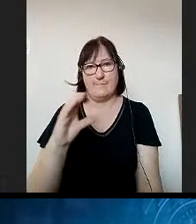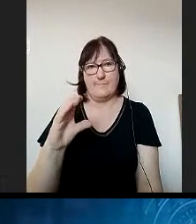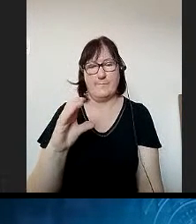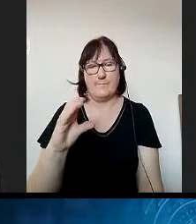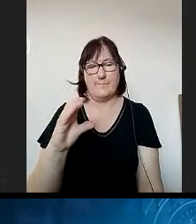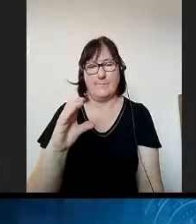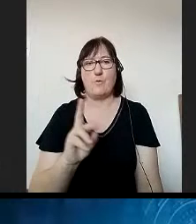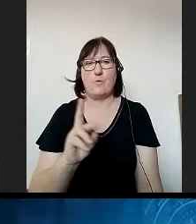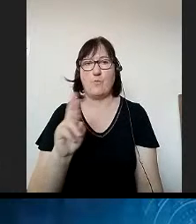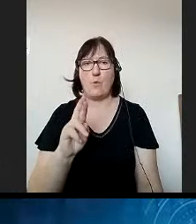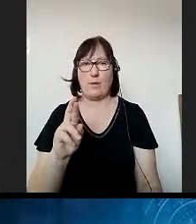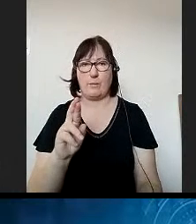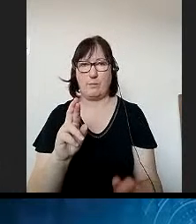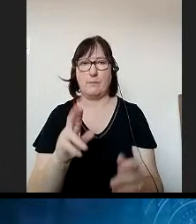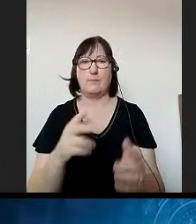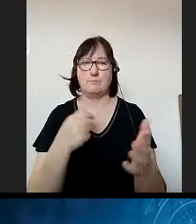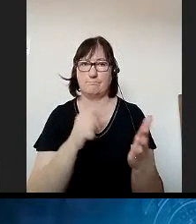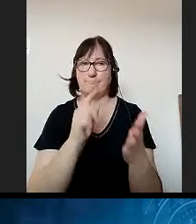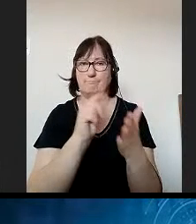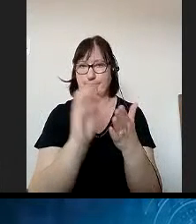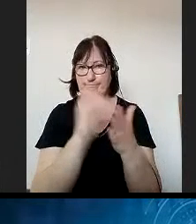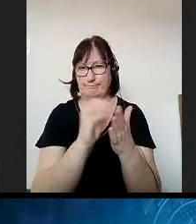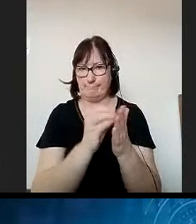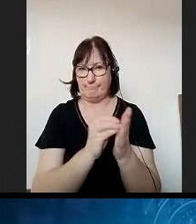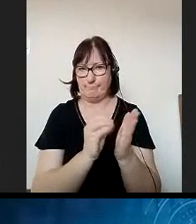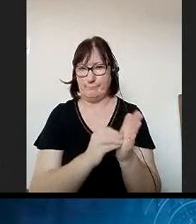apply. The